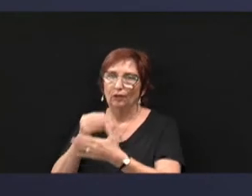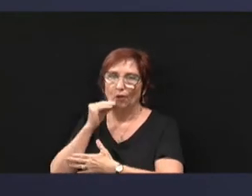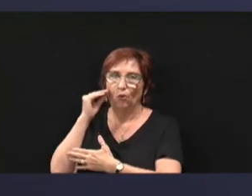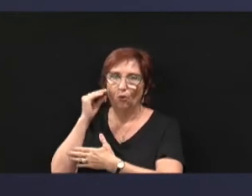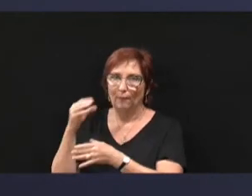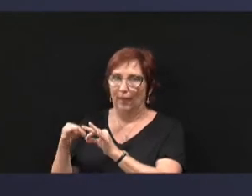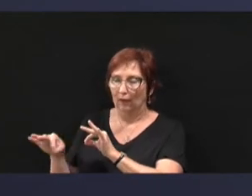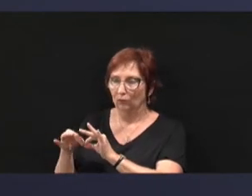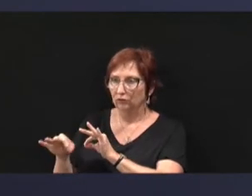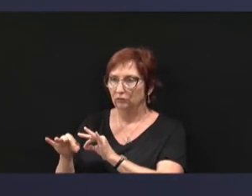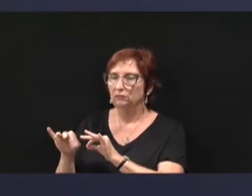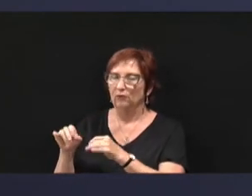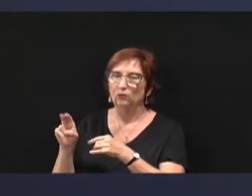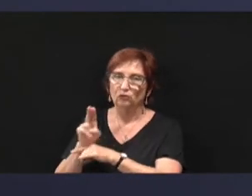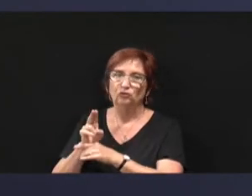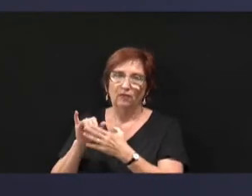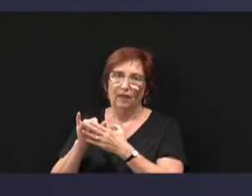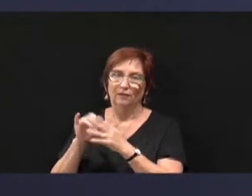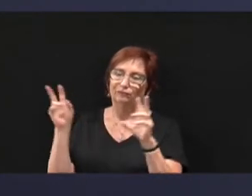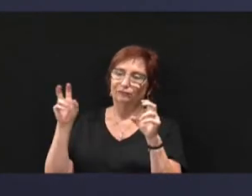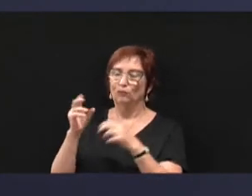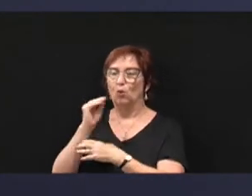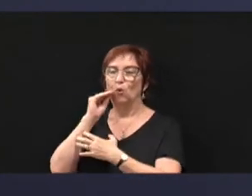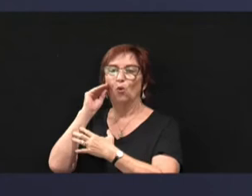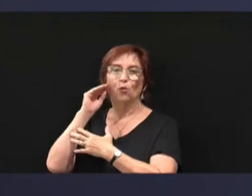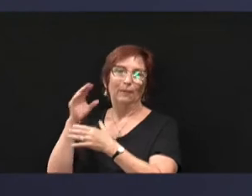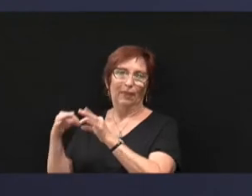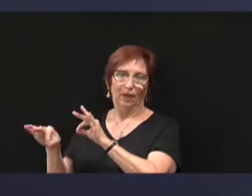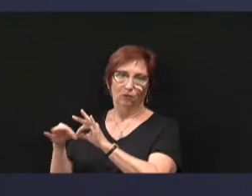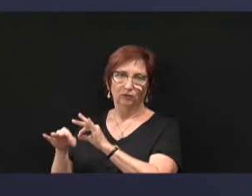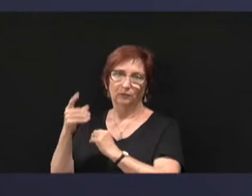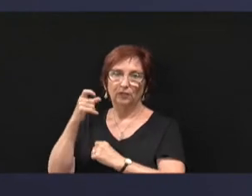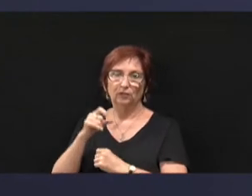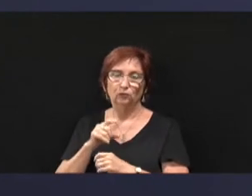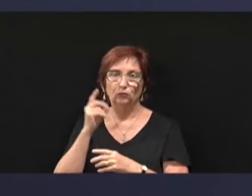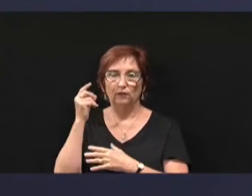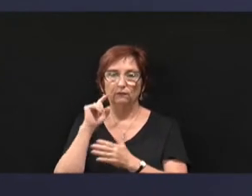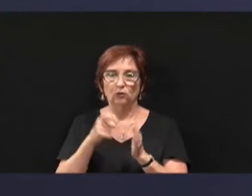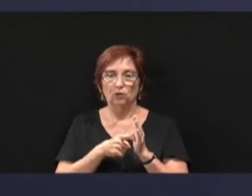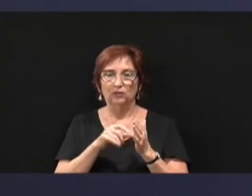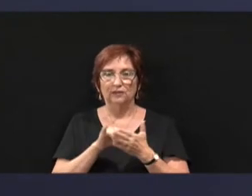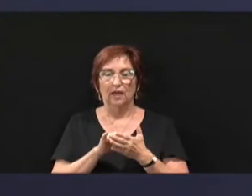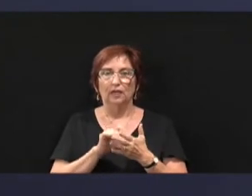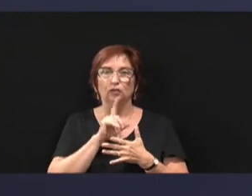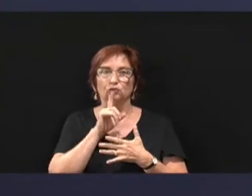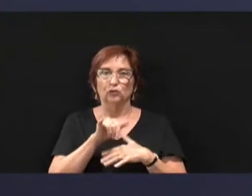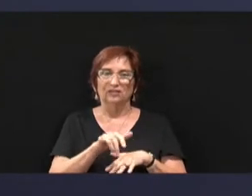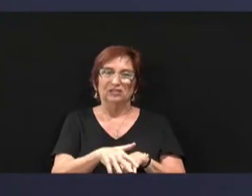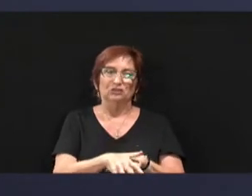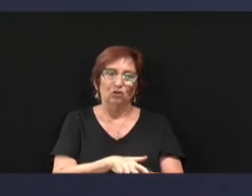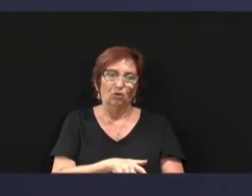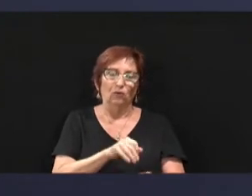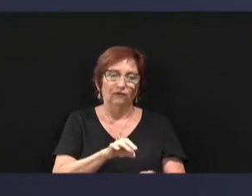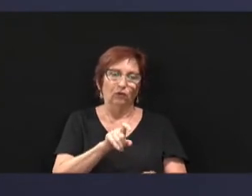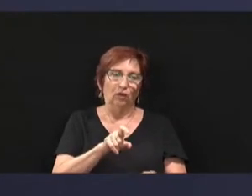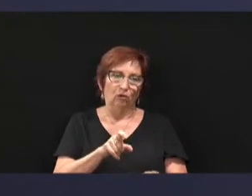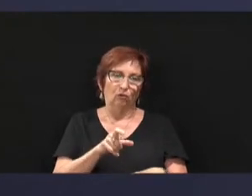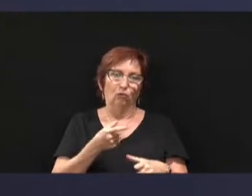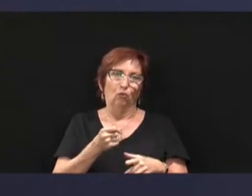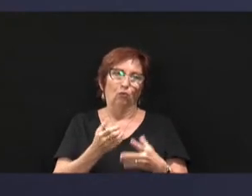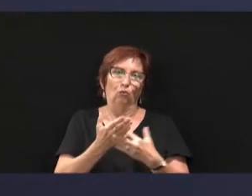I would do it in the home language, because we have found that's really slow if you have to kind of go through the whole thing